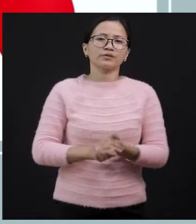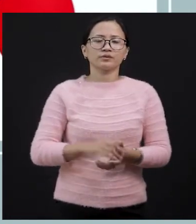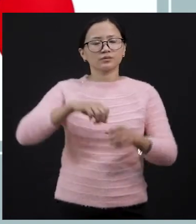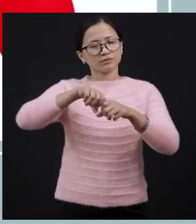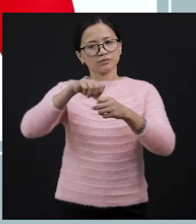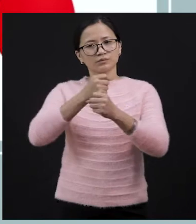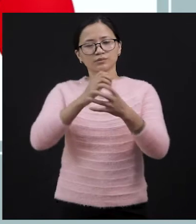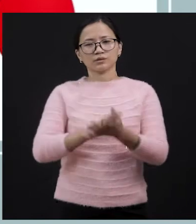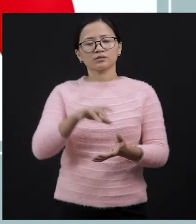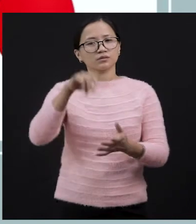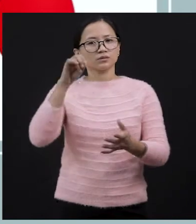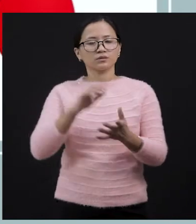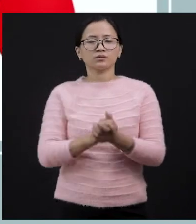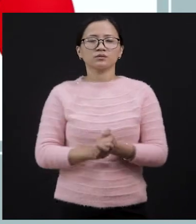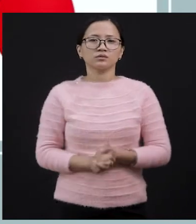here.